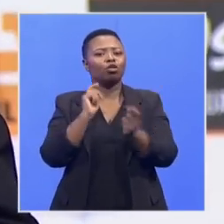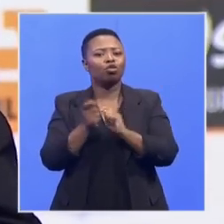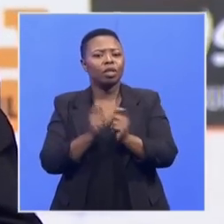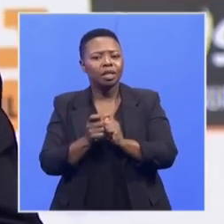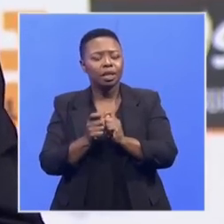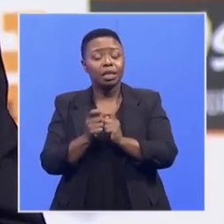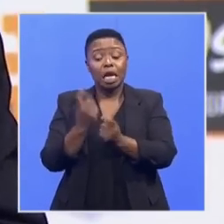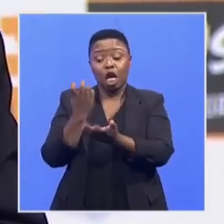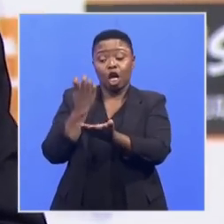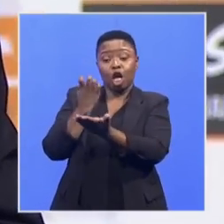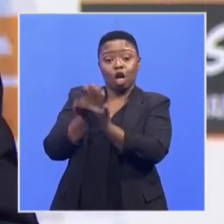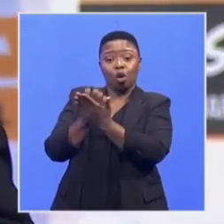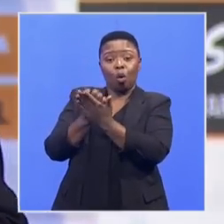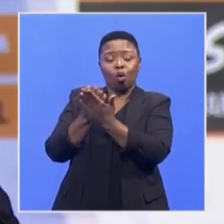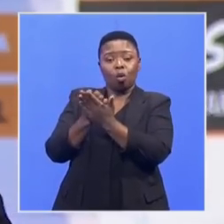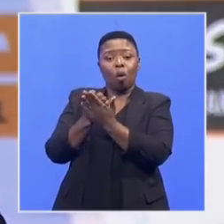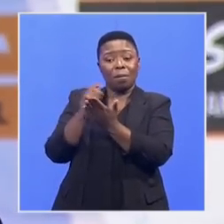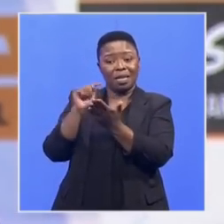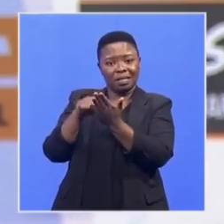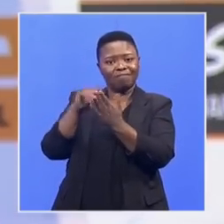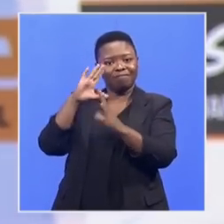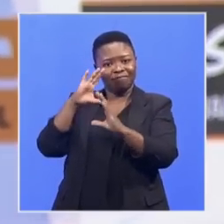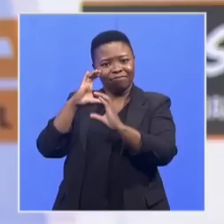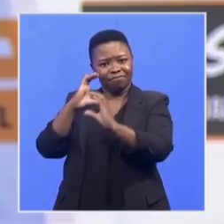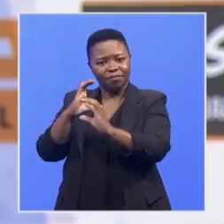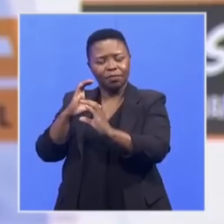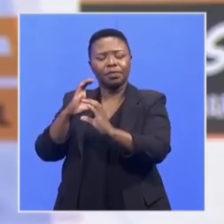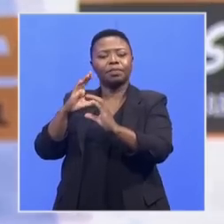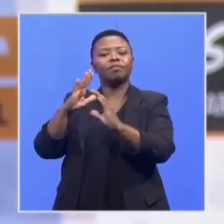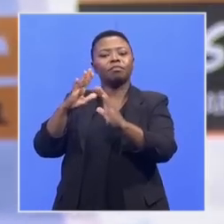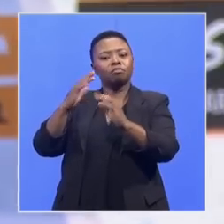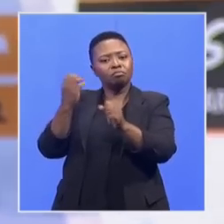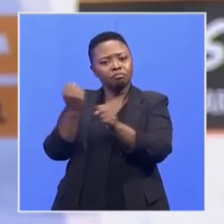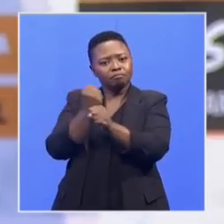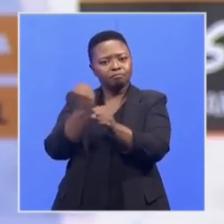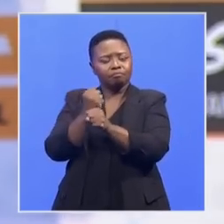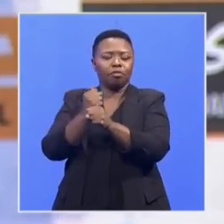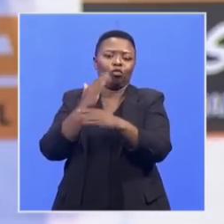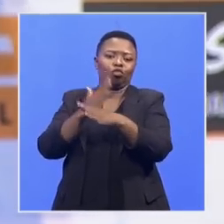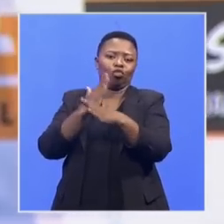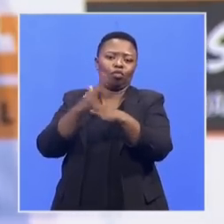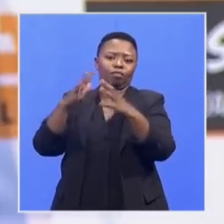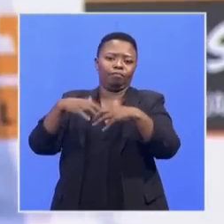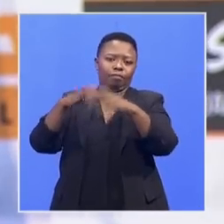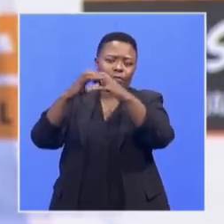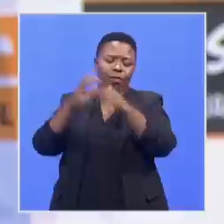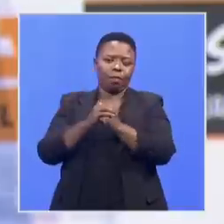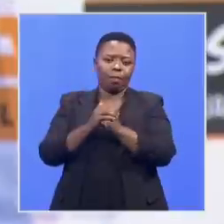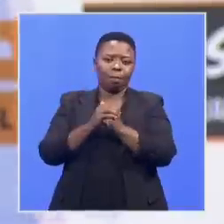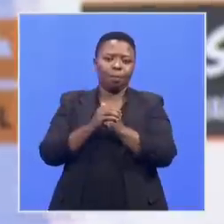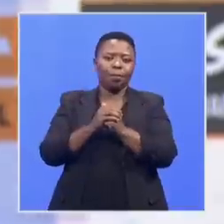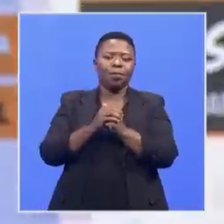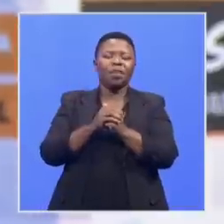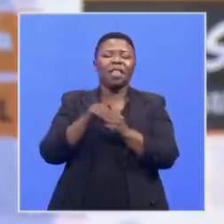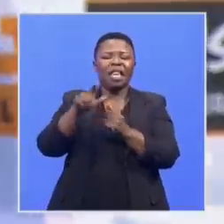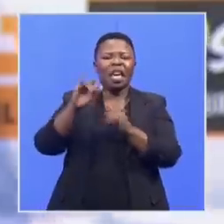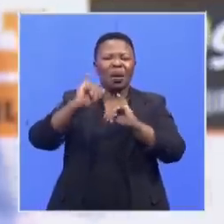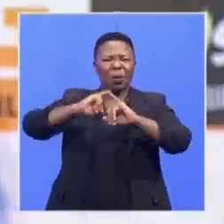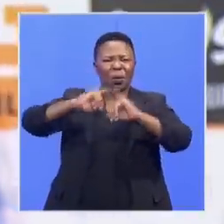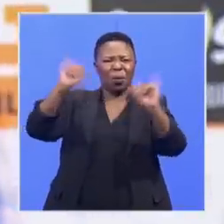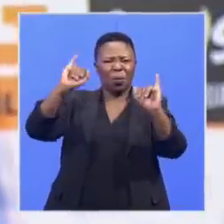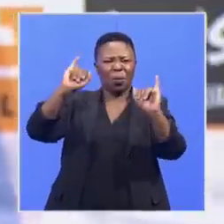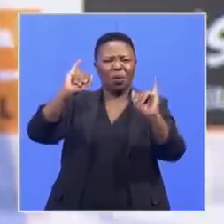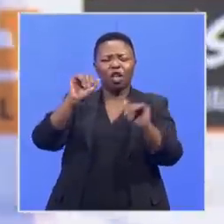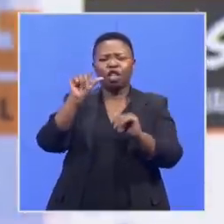create more jobs. We have to eradicate the scourge of gender-based violence and